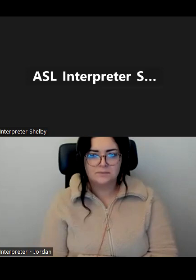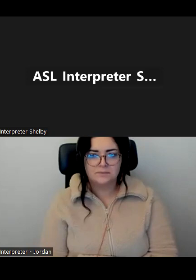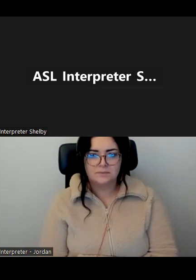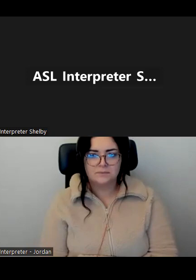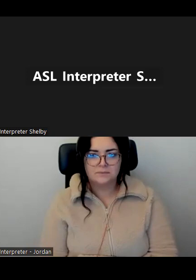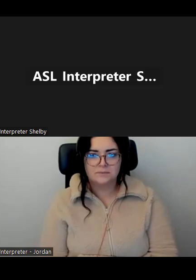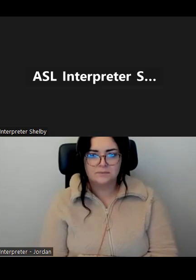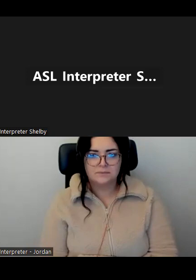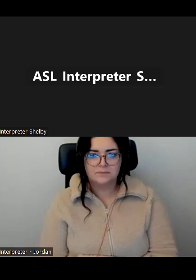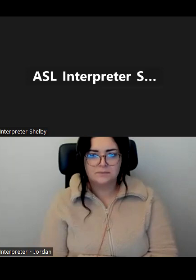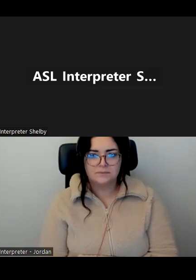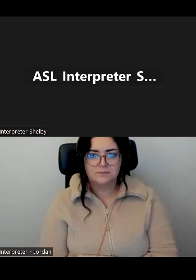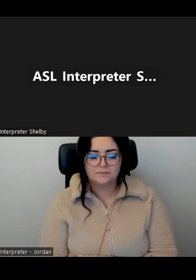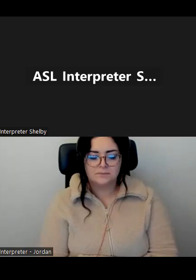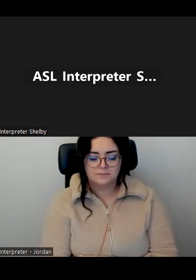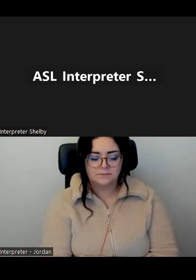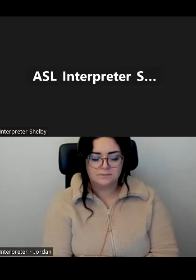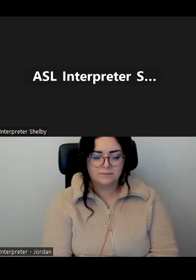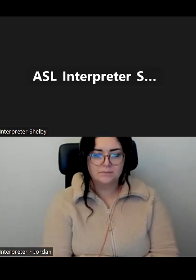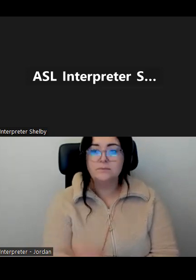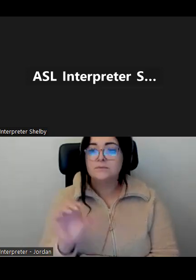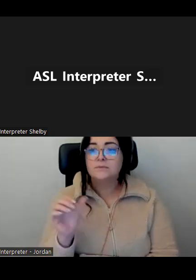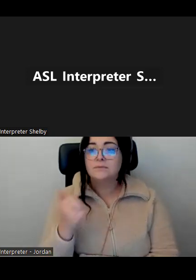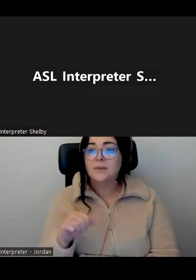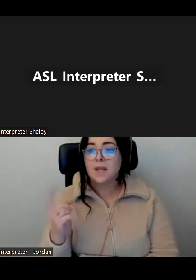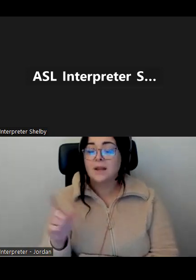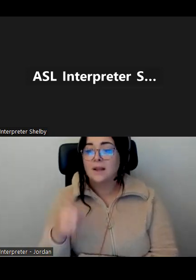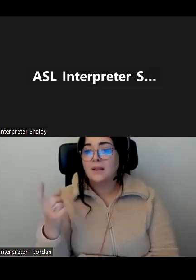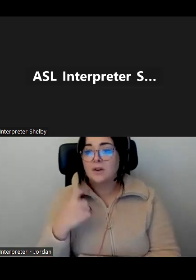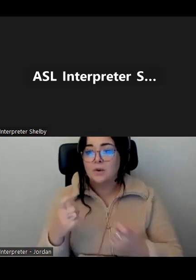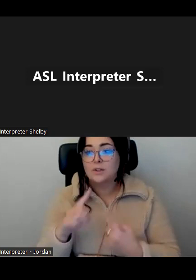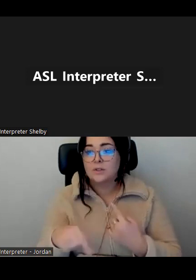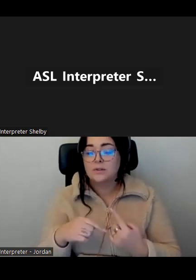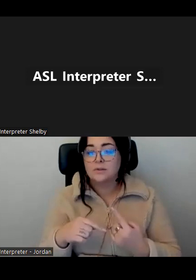Anybody else have a question that they would like to ask Laura? Anything? I know there's another question there in the